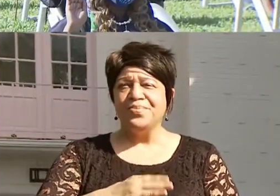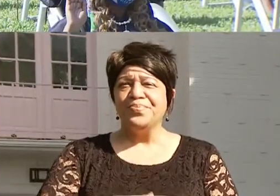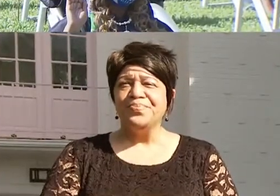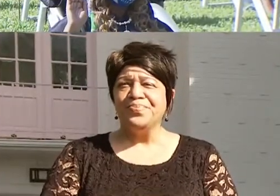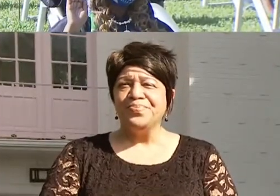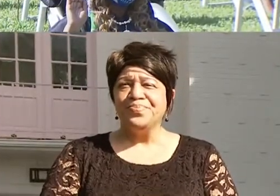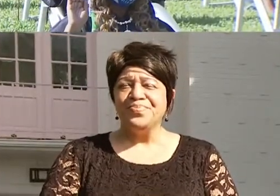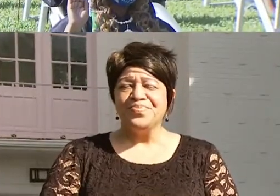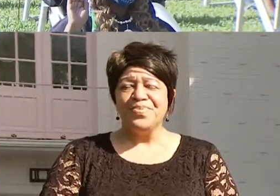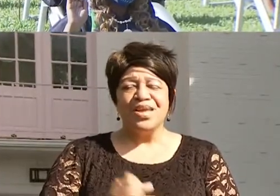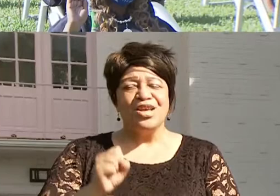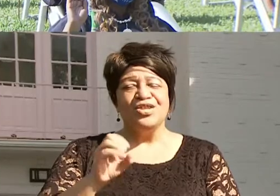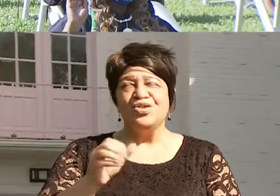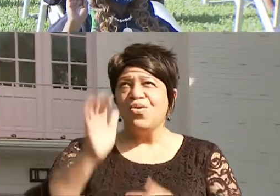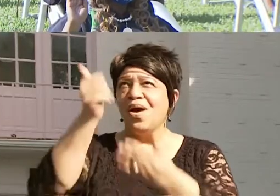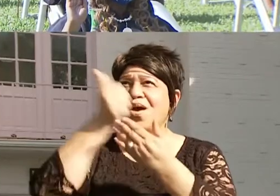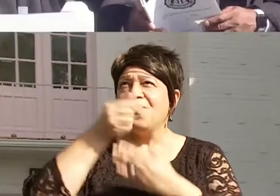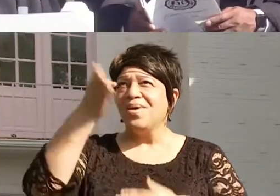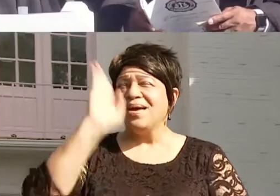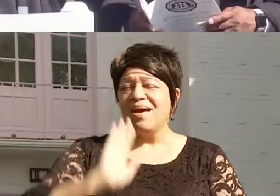So help me God.